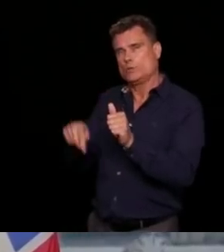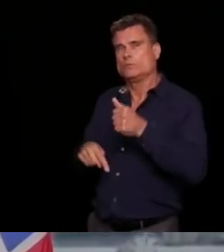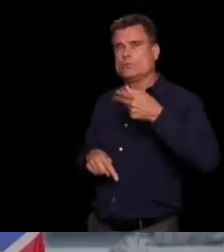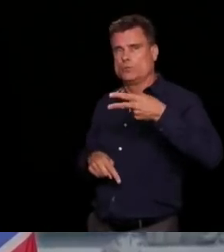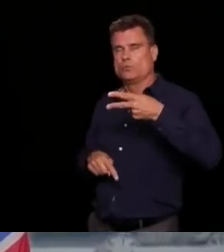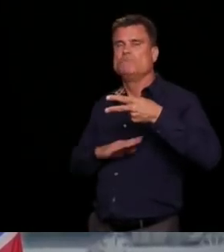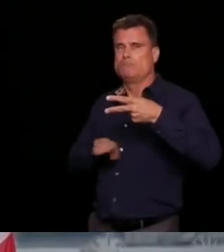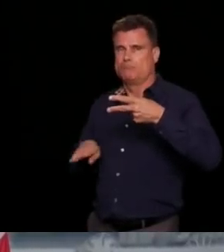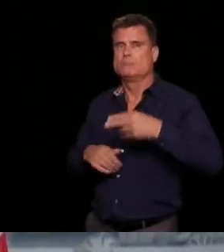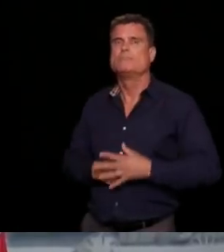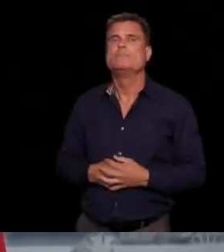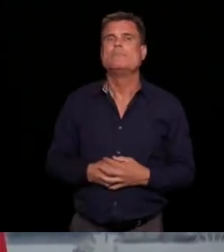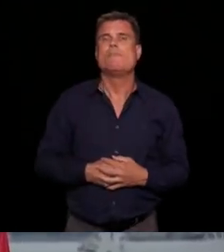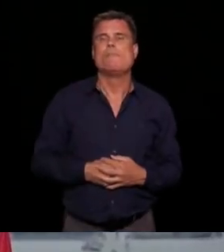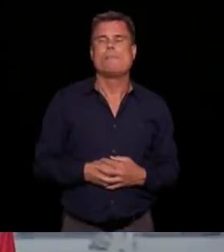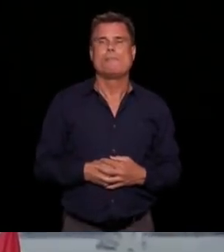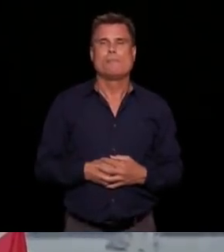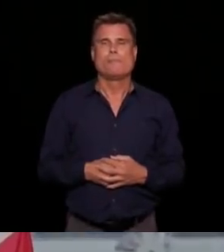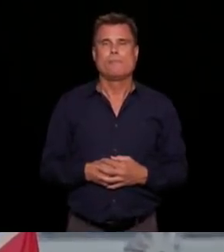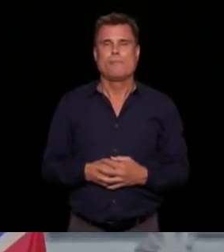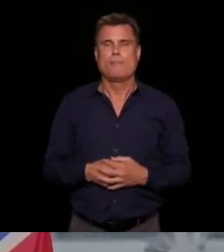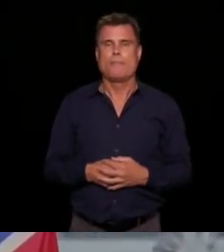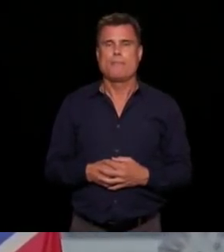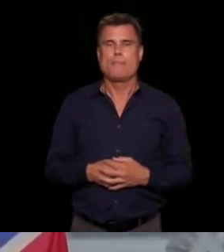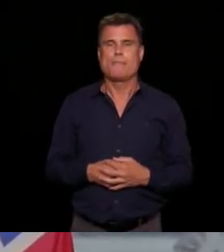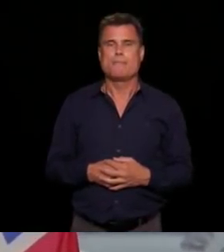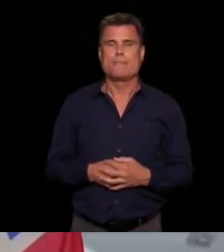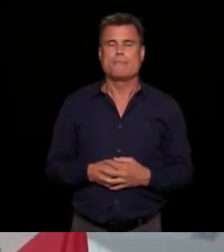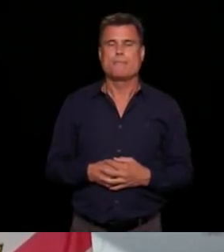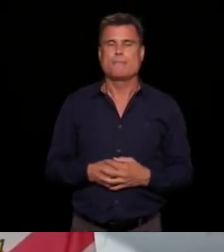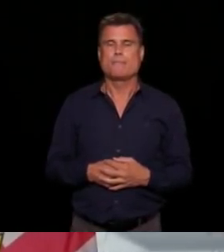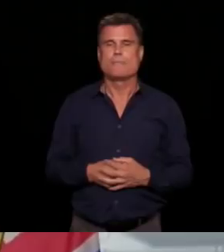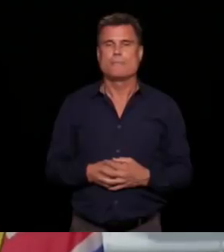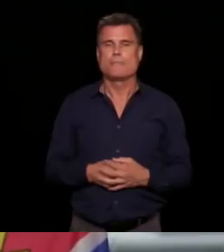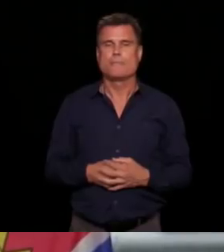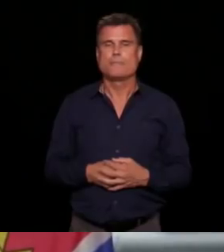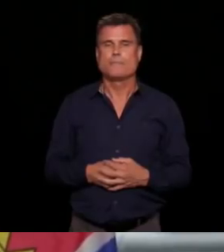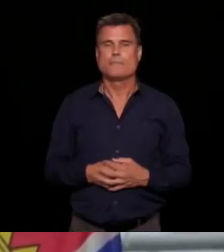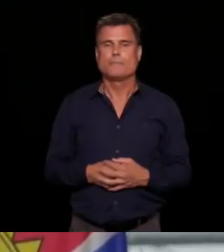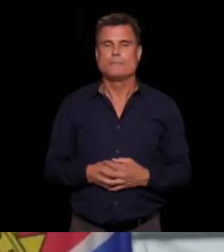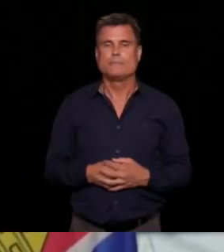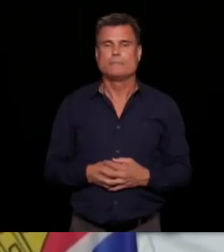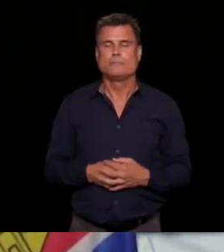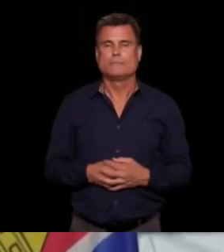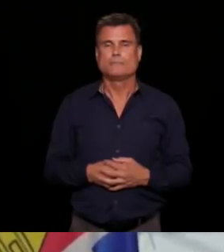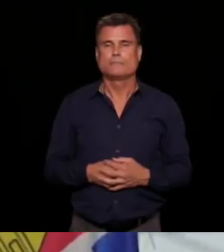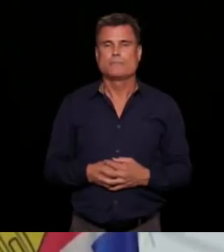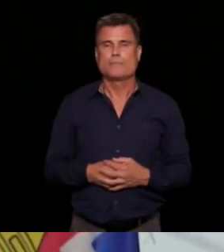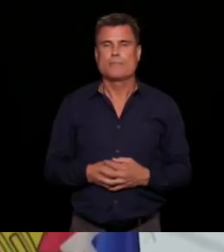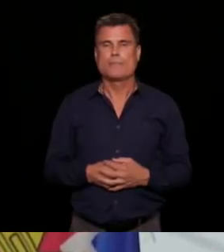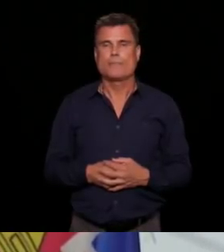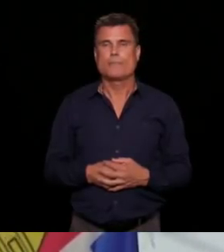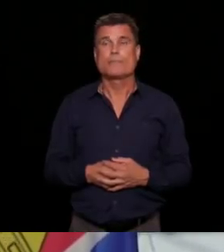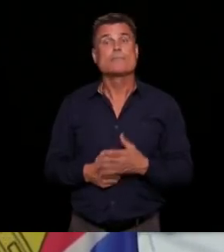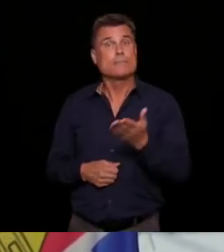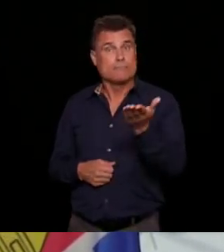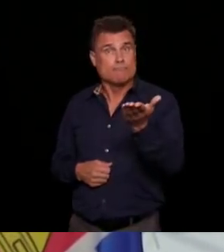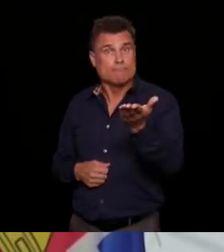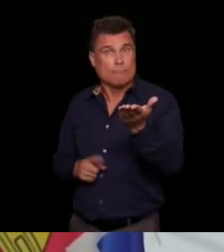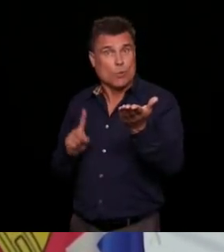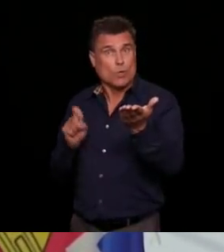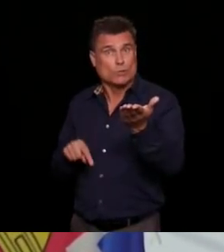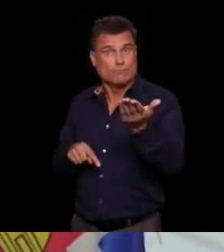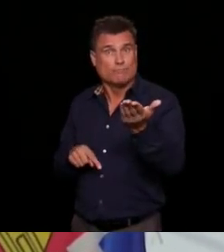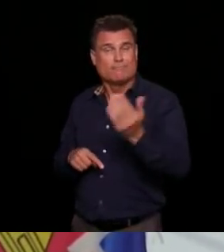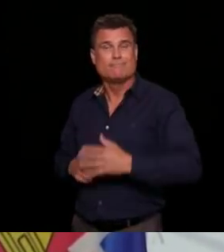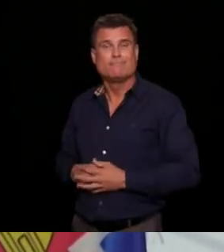one question and one follow-up this afternoon. And please do not mute your phones. You will not be heard until I call your name. We begin today with Keith